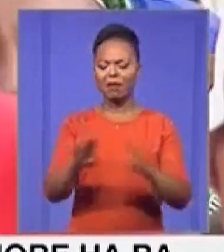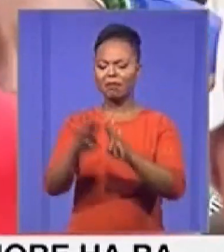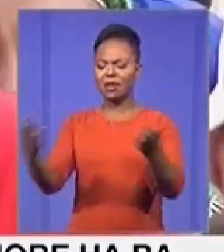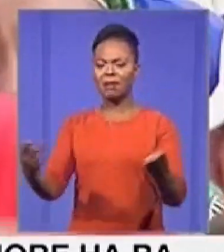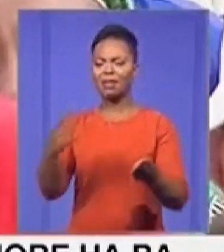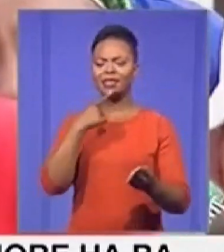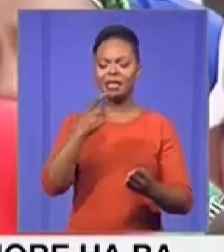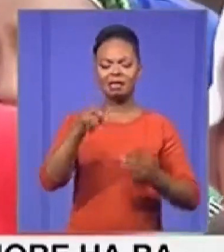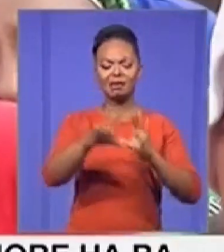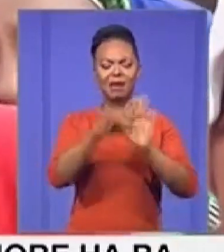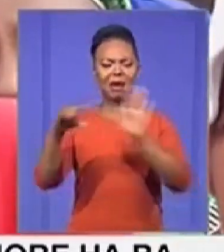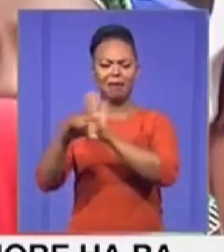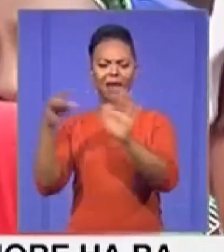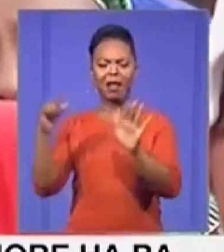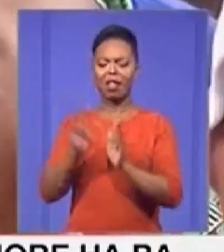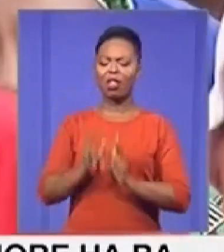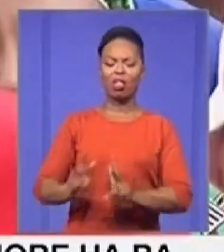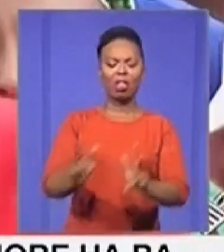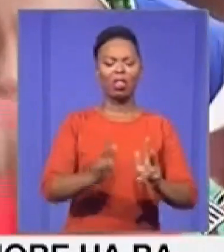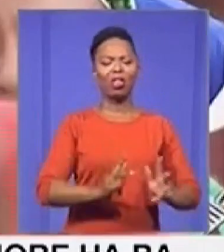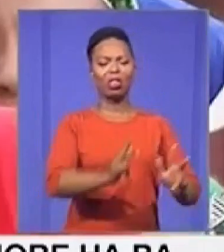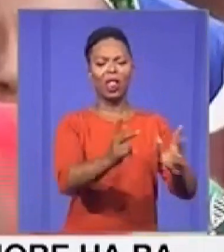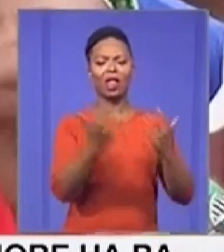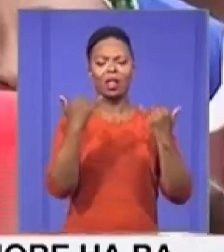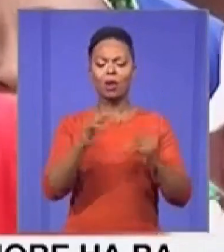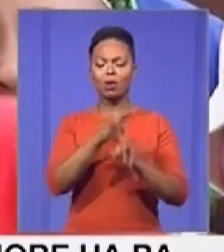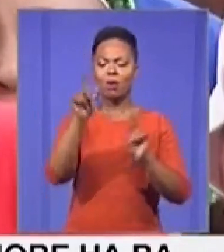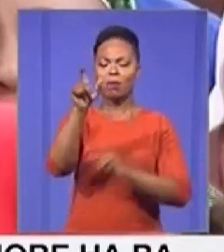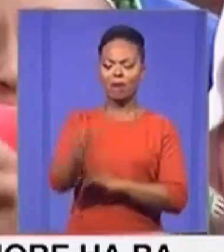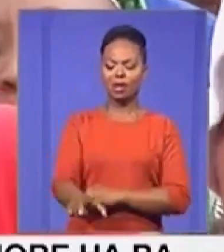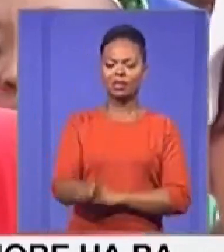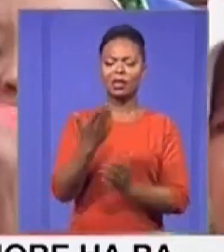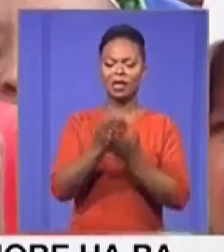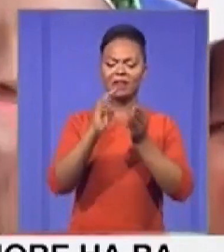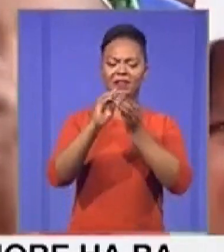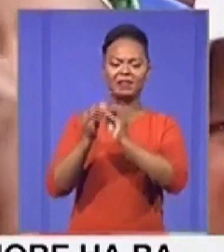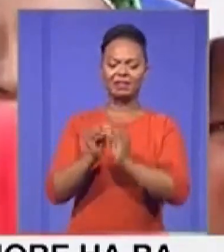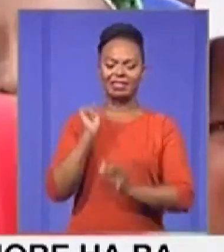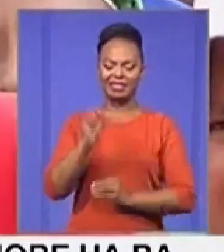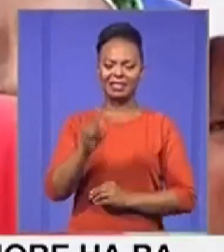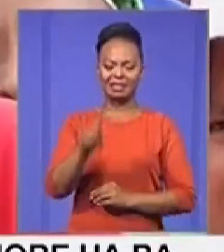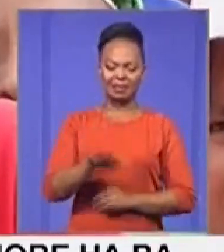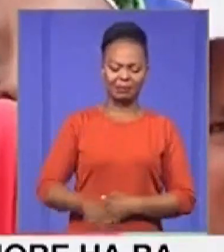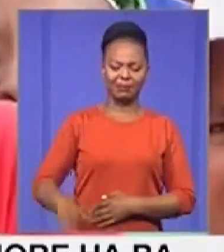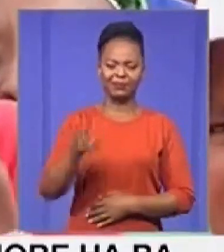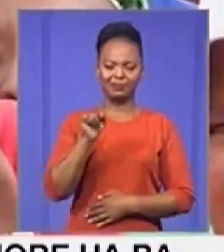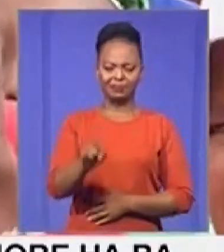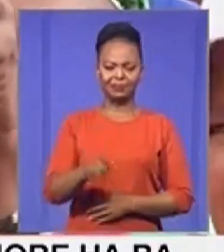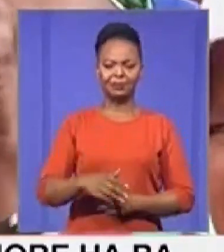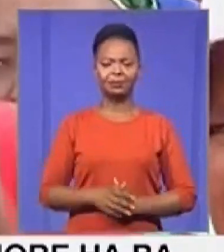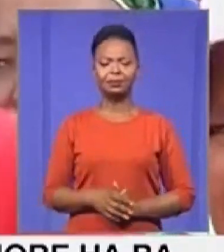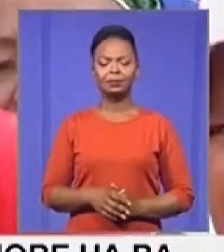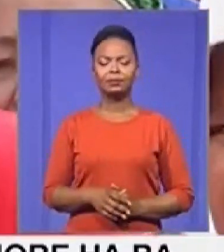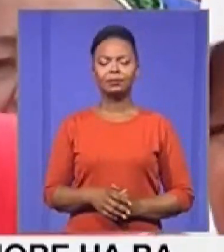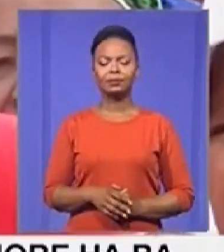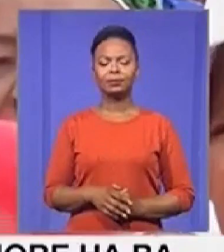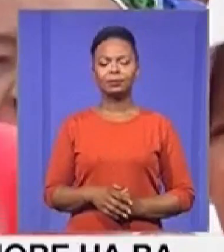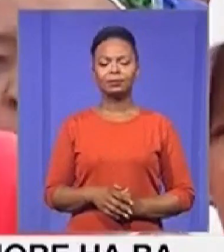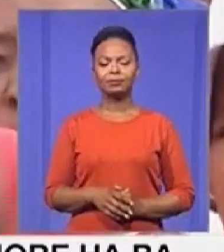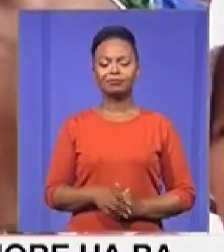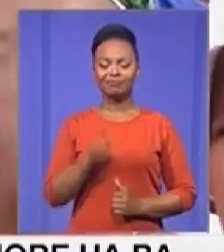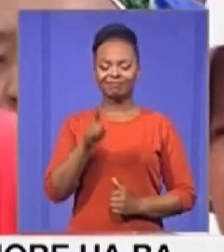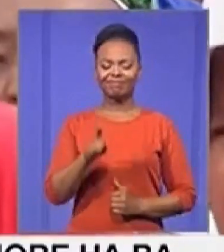bitsa ke di slap di tshetswe and there is nobody o khonang go attend that particular